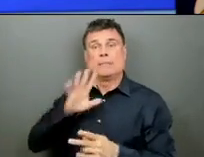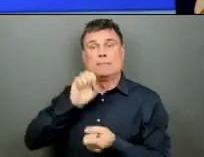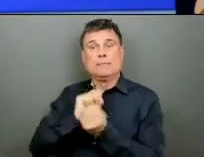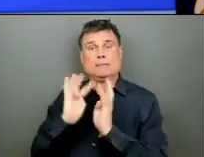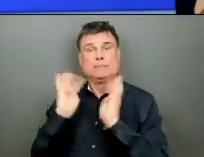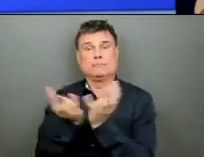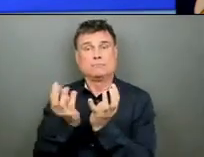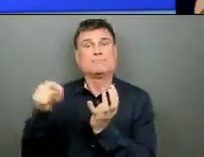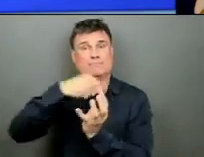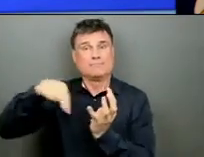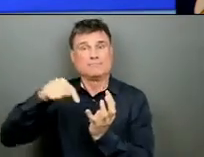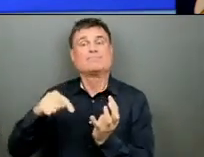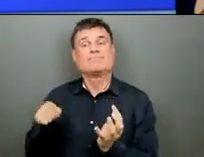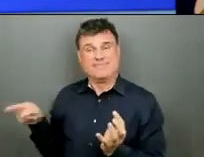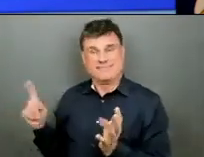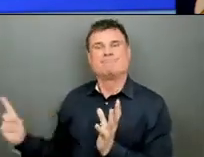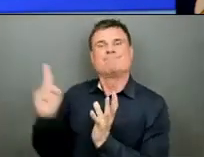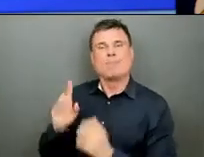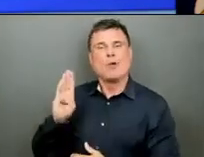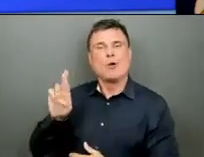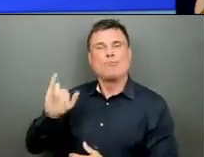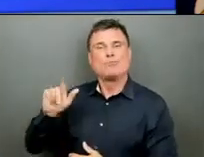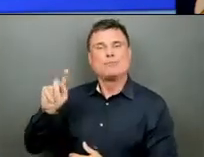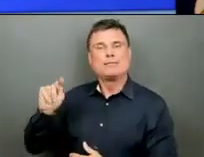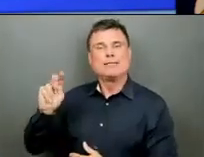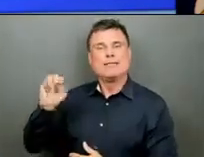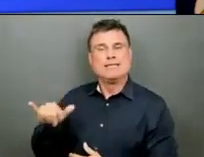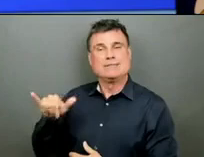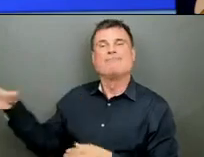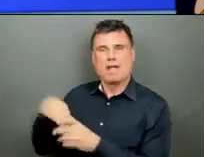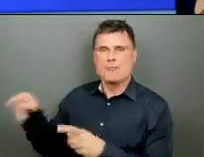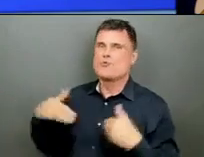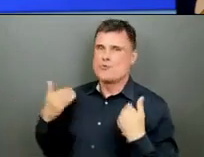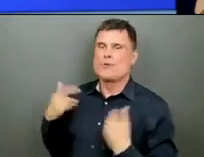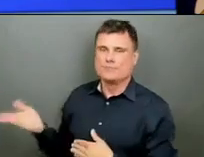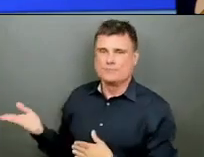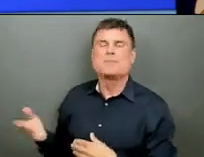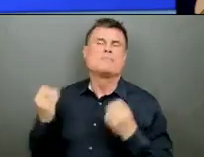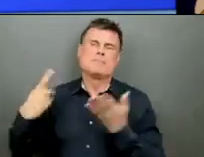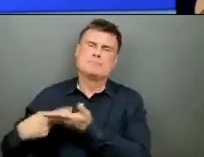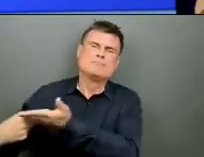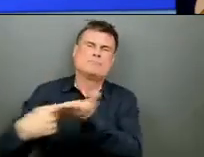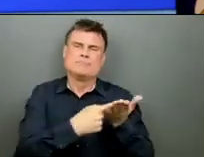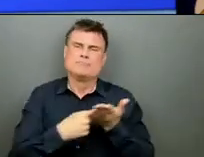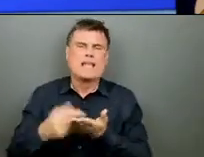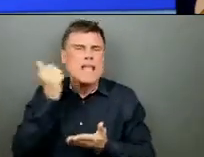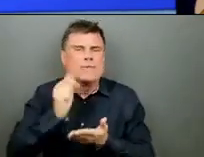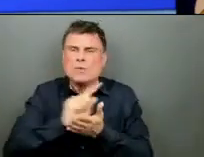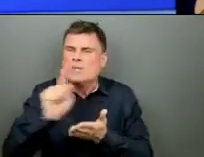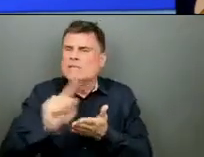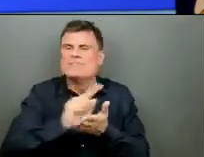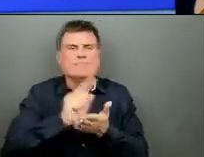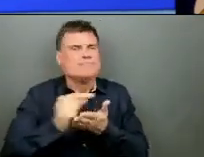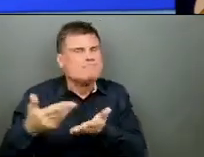Brittny. But we have young people at our table that are bringing these issues forward day after day, week after week, month after month. And